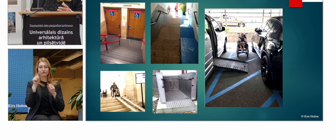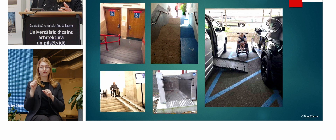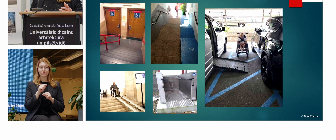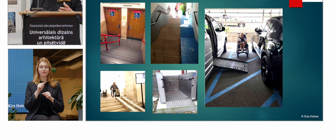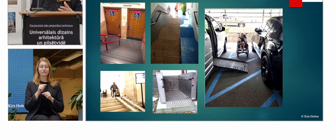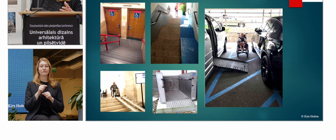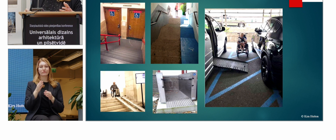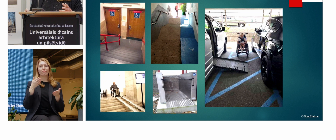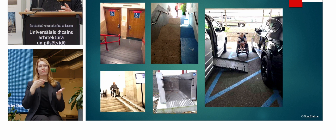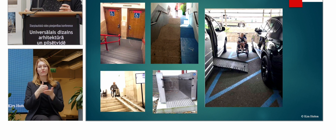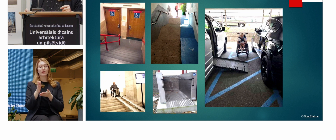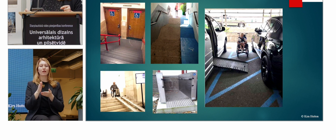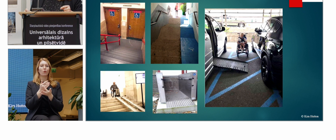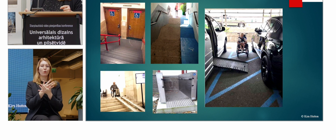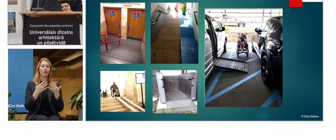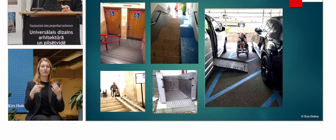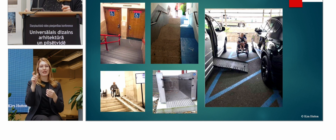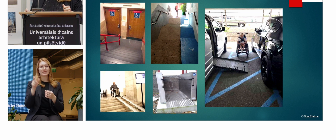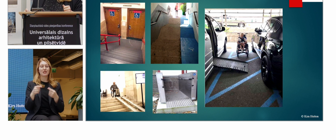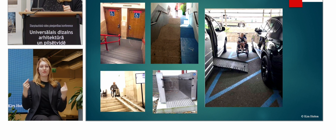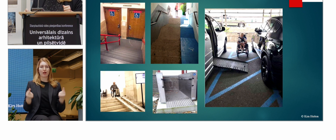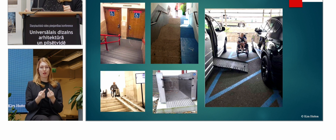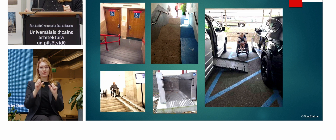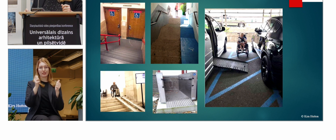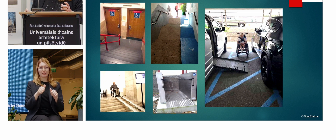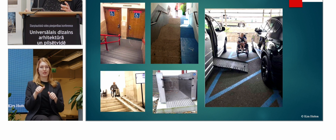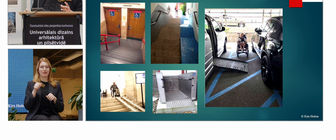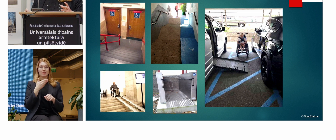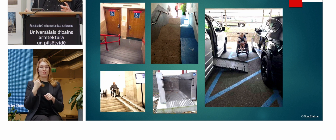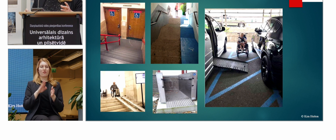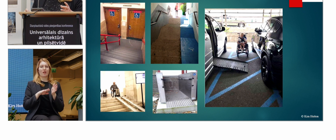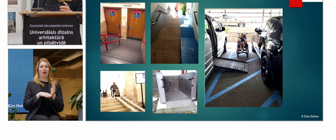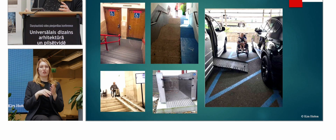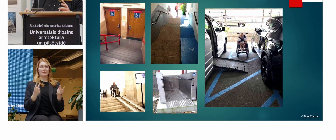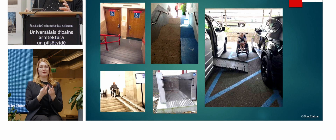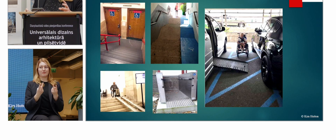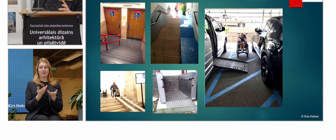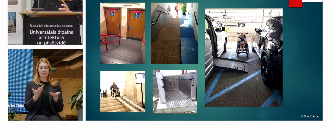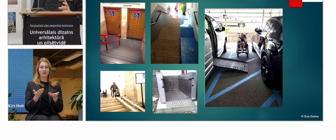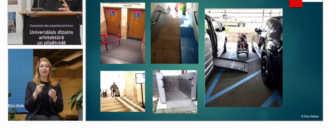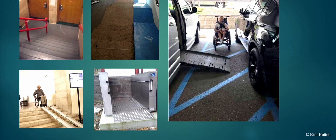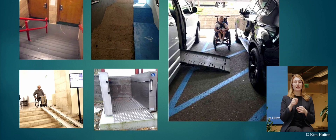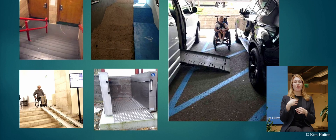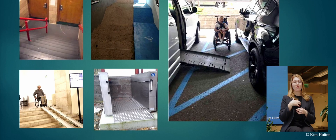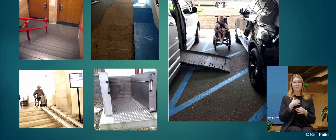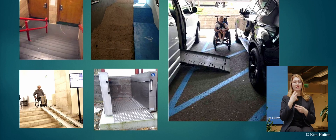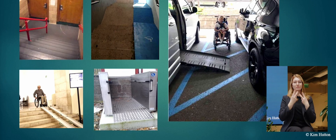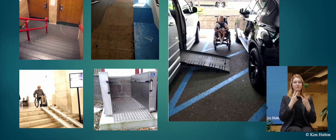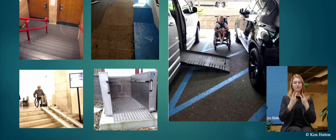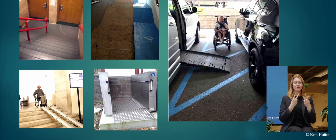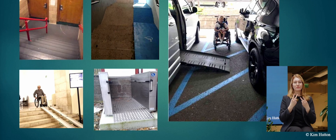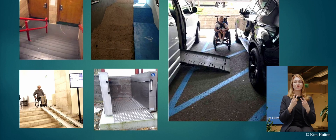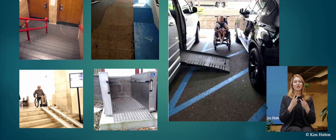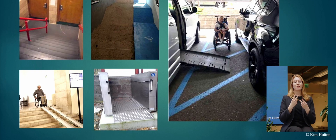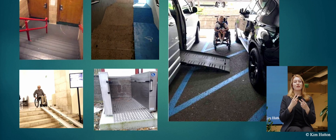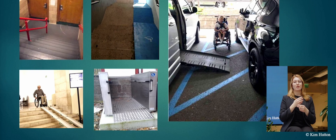Accessible, universal, human-centric design is not a tick box. It's not an add-on. You have to make it integral with your stakeholders